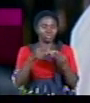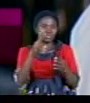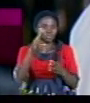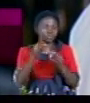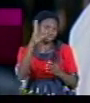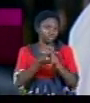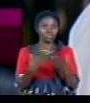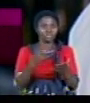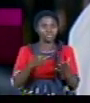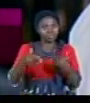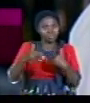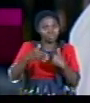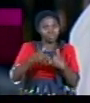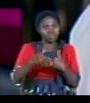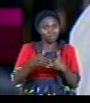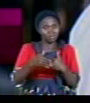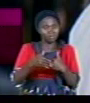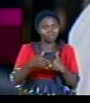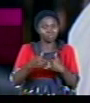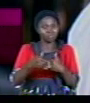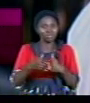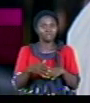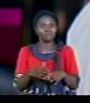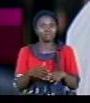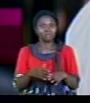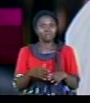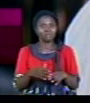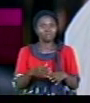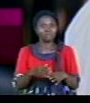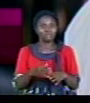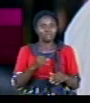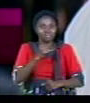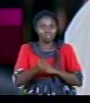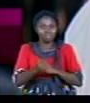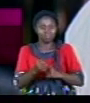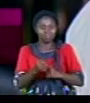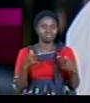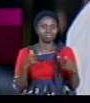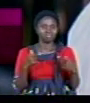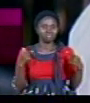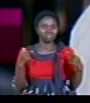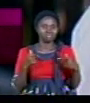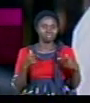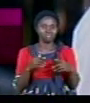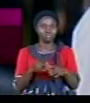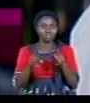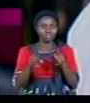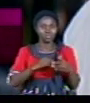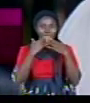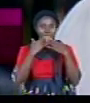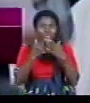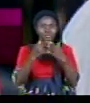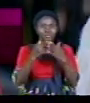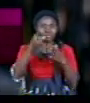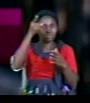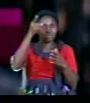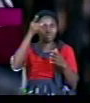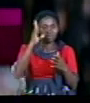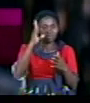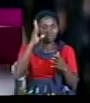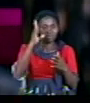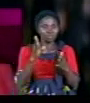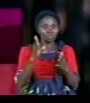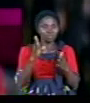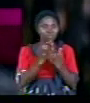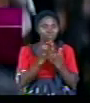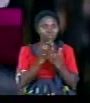I've been suffering all these pains. But I prayed to God. During that Bayelsa Crusade, the Lord touched me. And the manifestation came